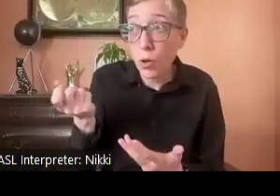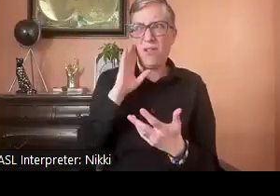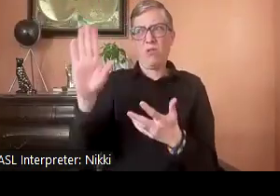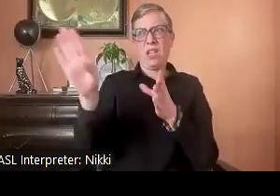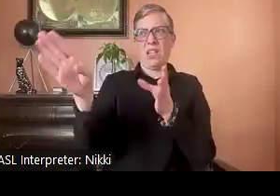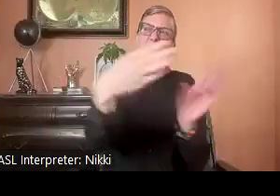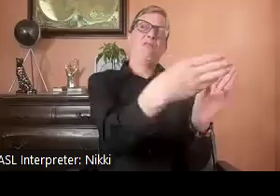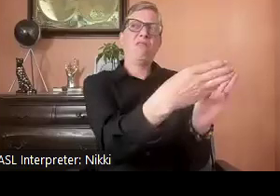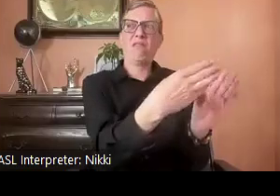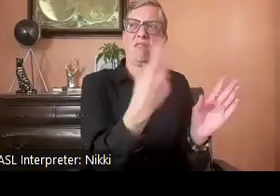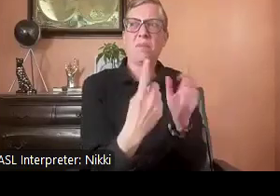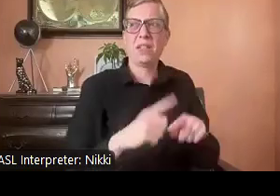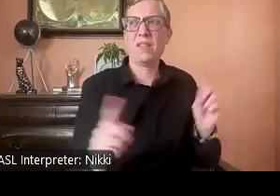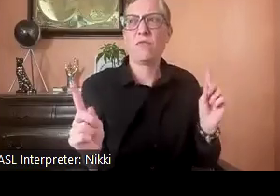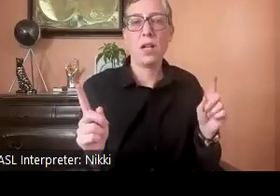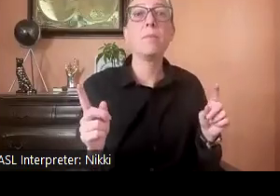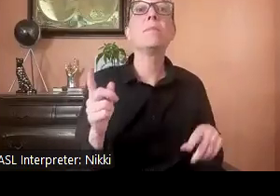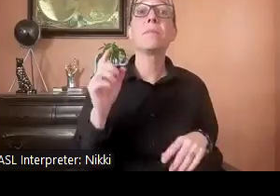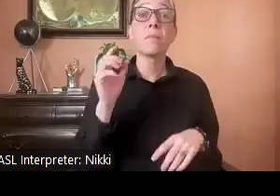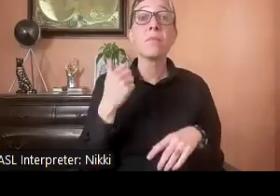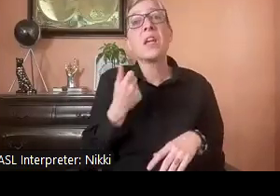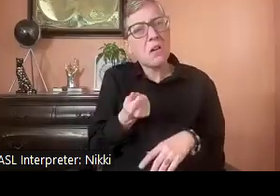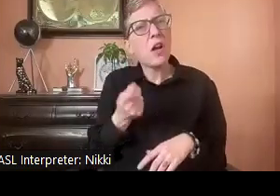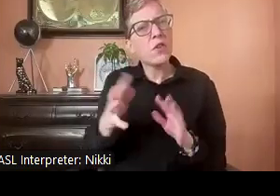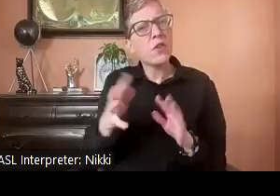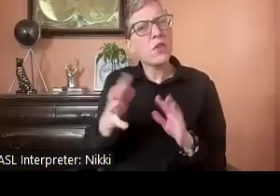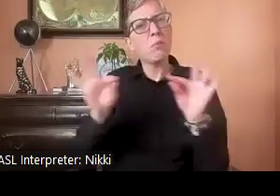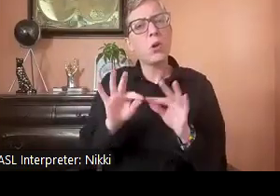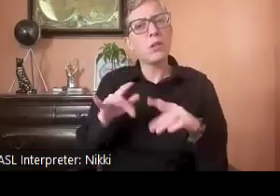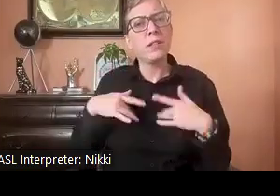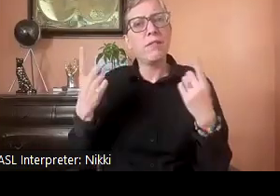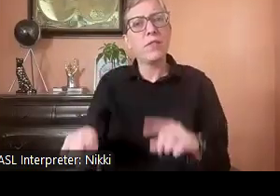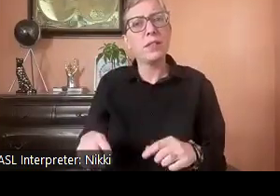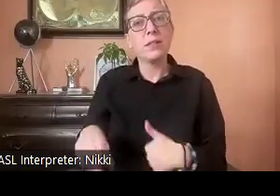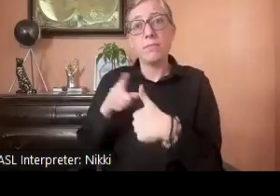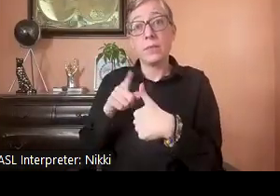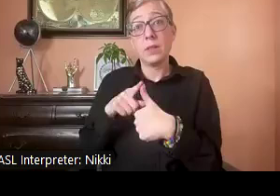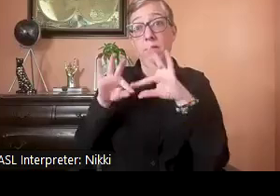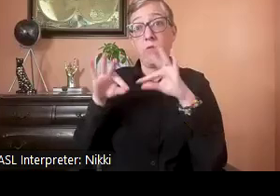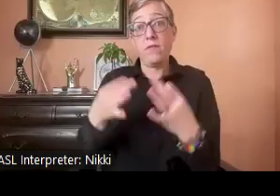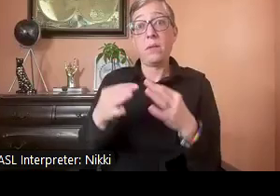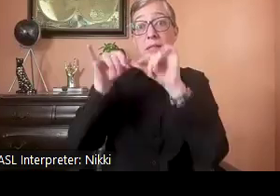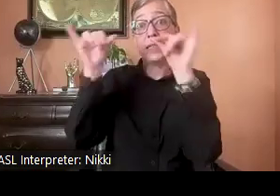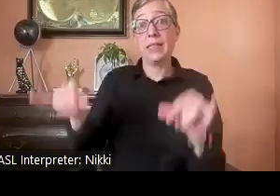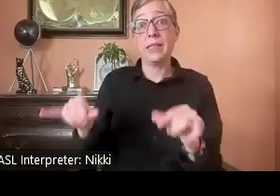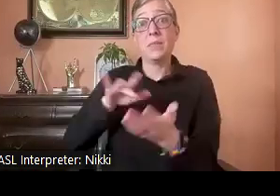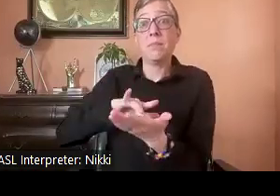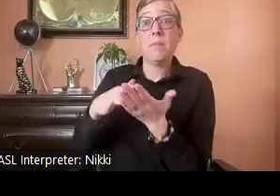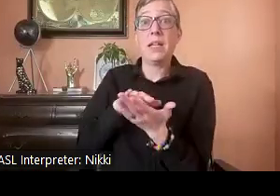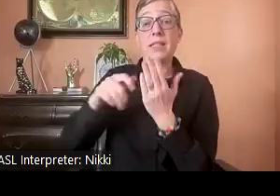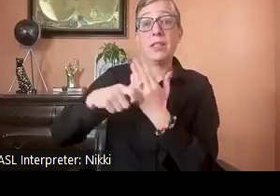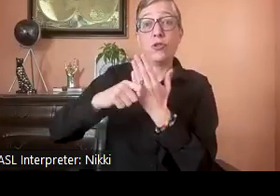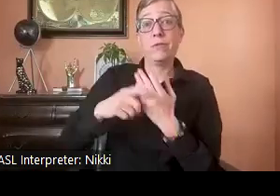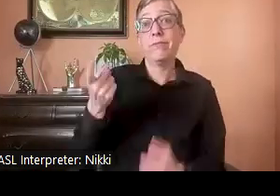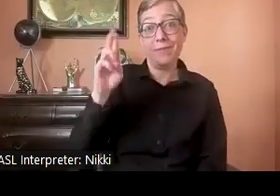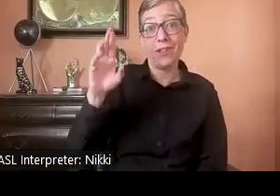else? So a couple of seminal events is Family Systems Medicine Journal, which Dr.